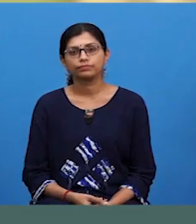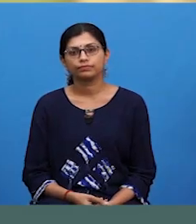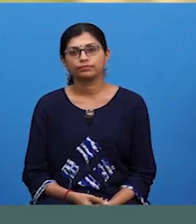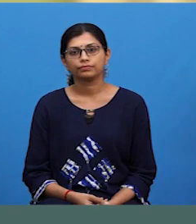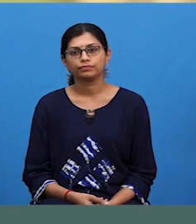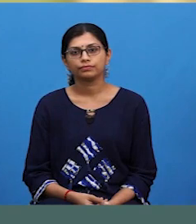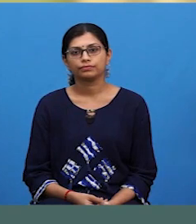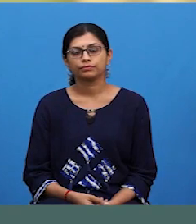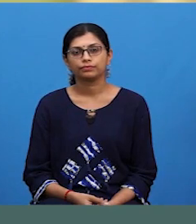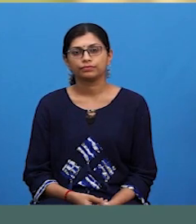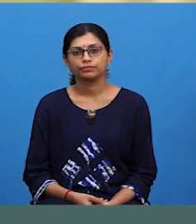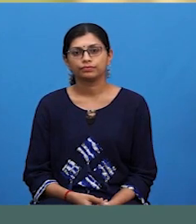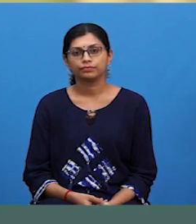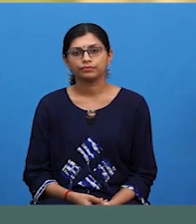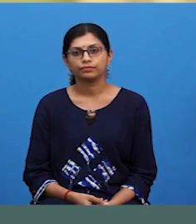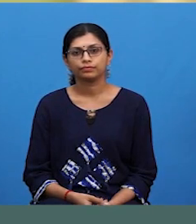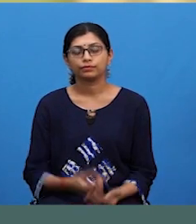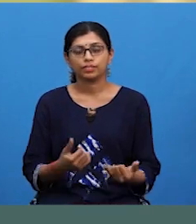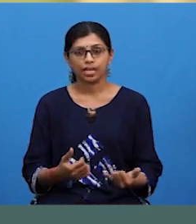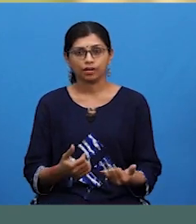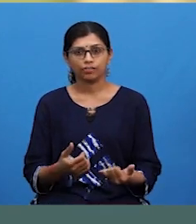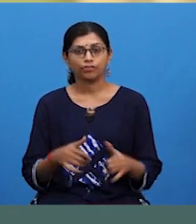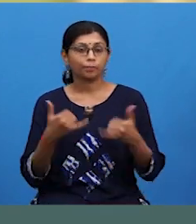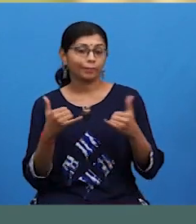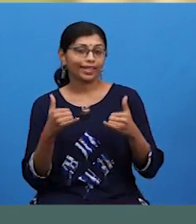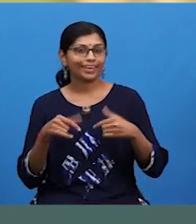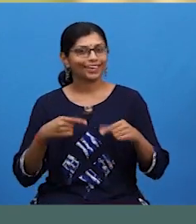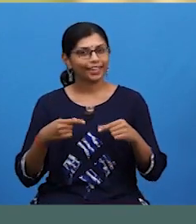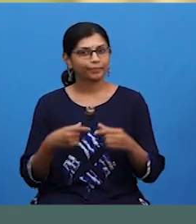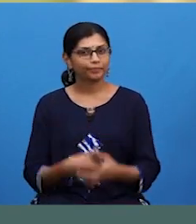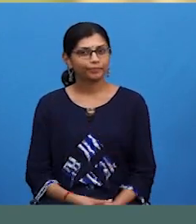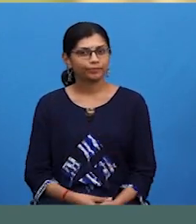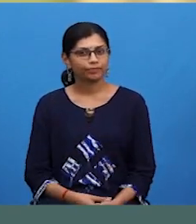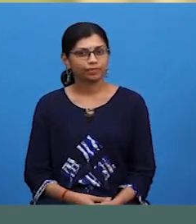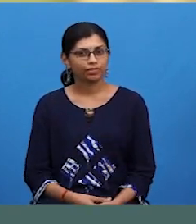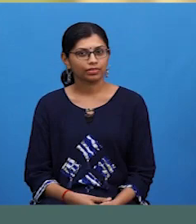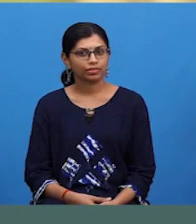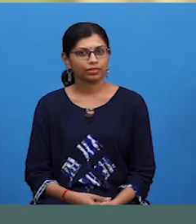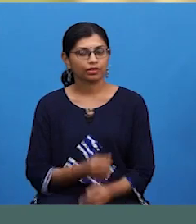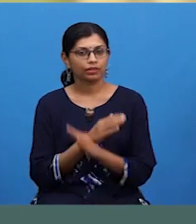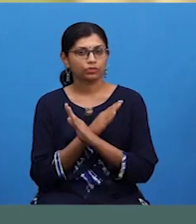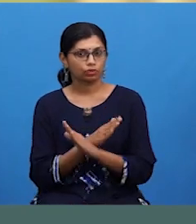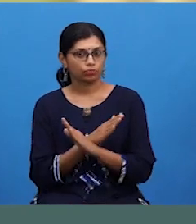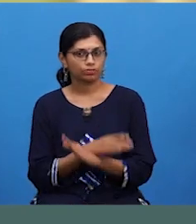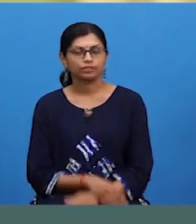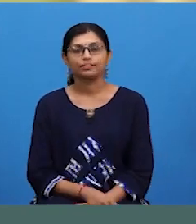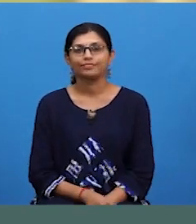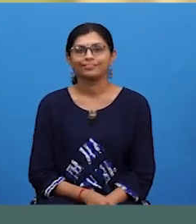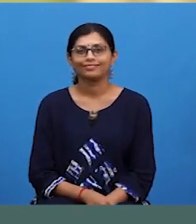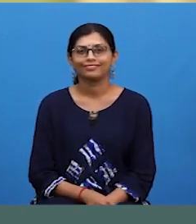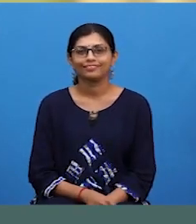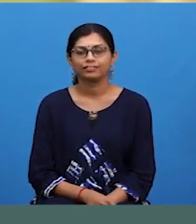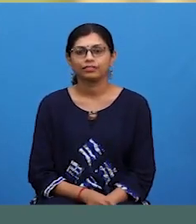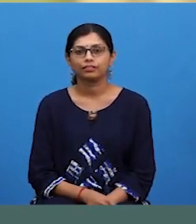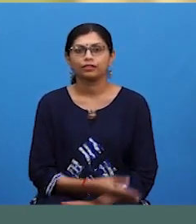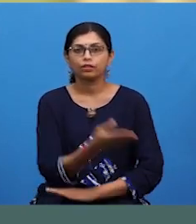Well, boys and girls, it's time for us to play a game called Don't Let It Boom. All you need to